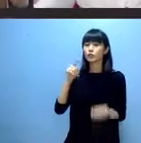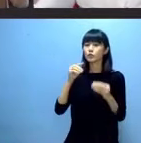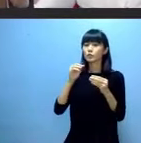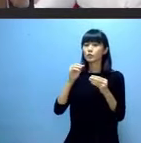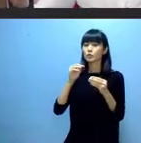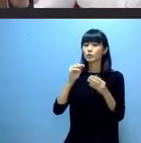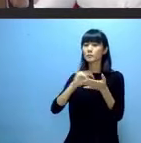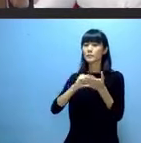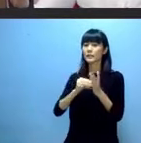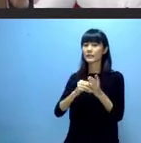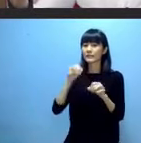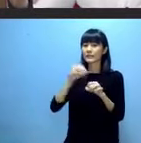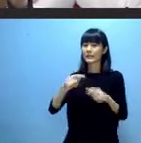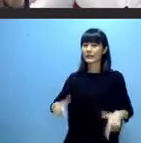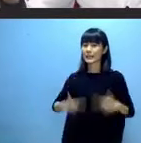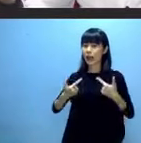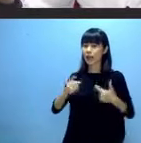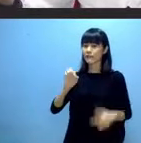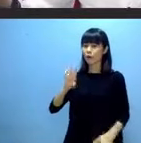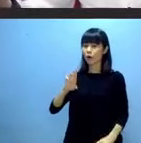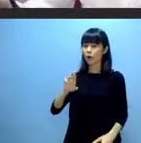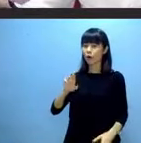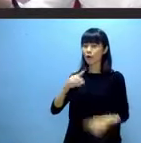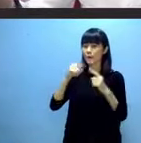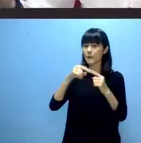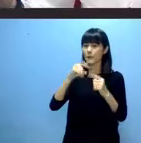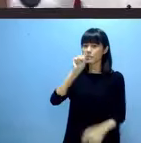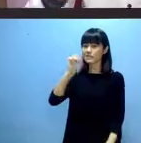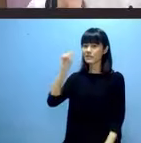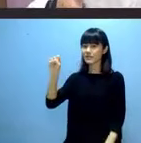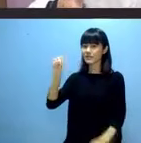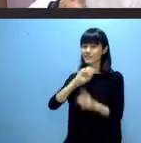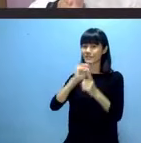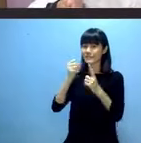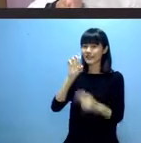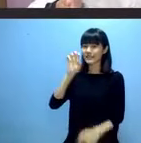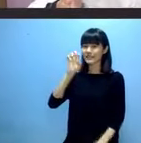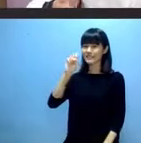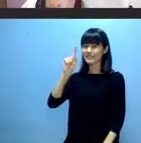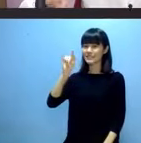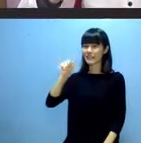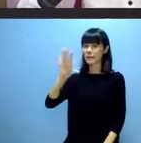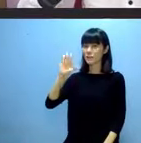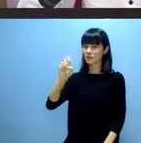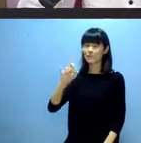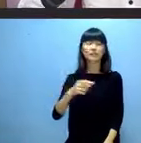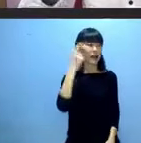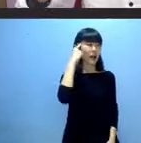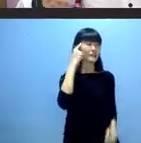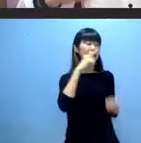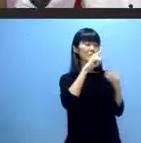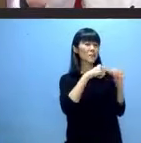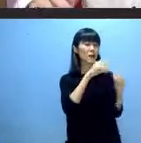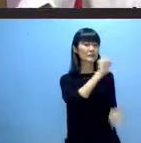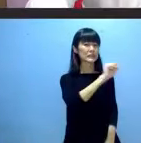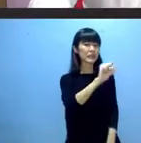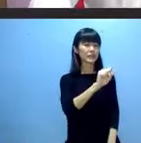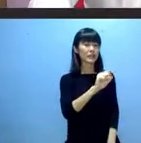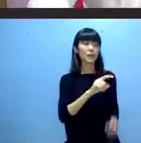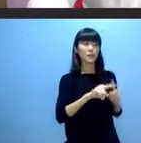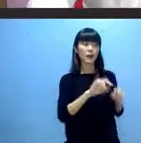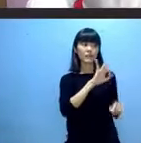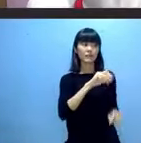I suppose this is a society staple show, so it should be in the context of society staple. But if you have a story to share with us, please feel